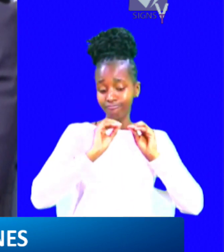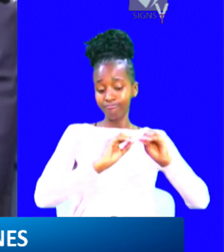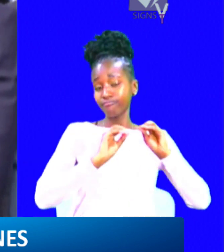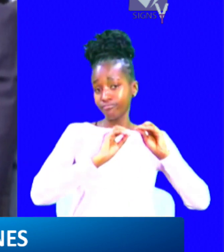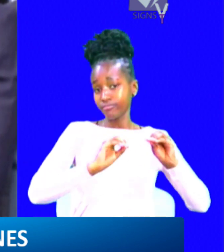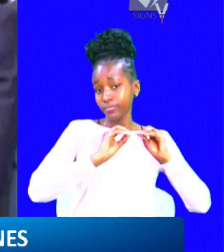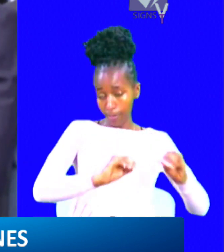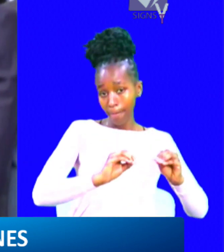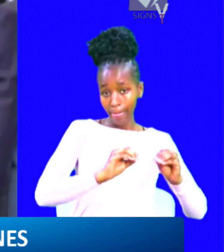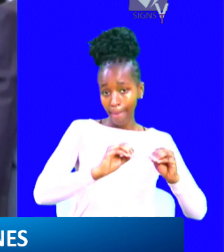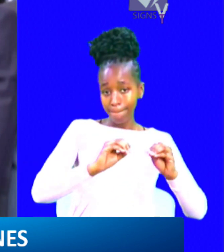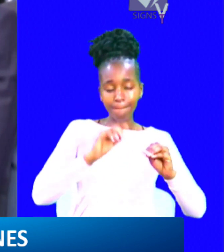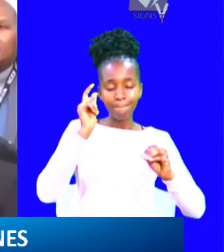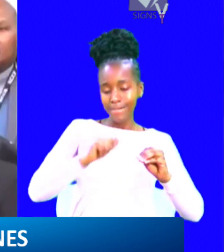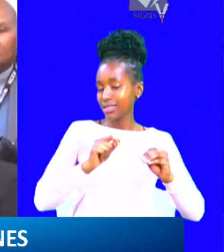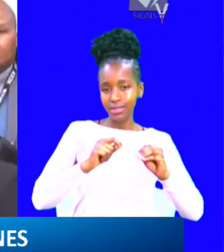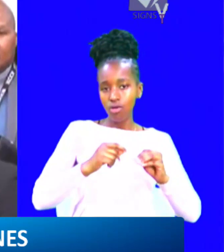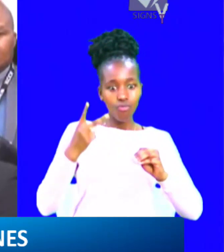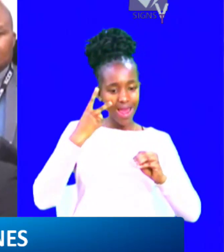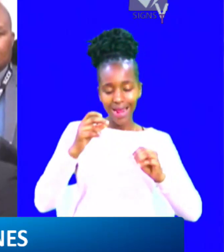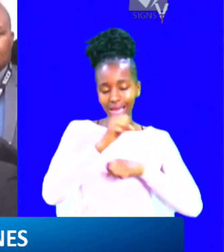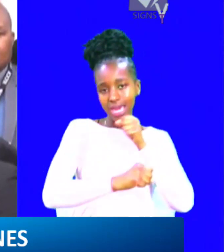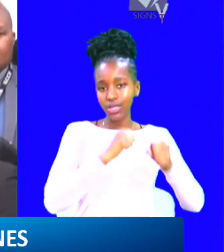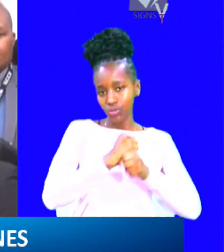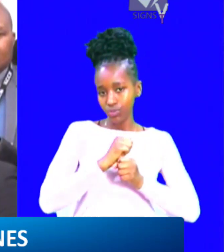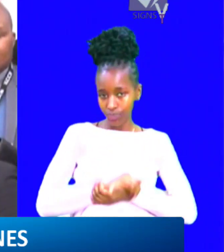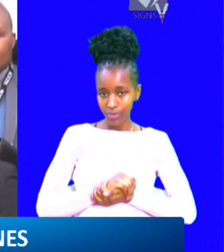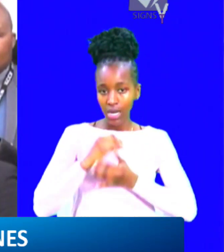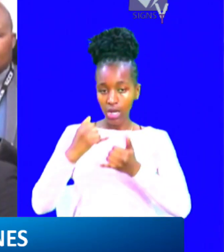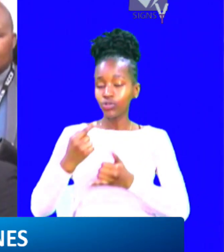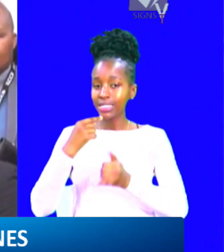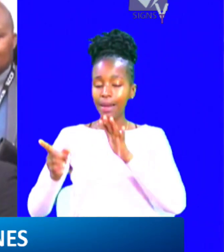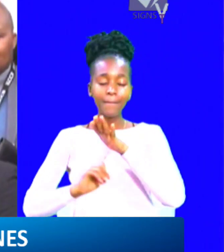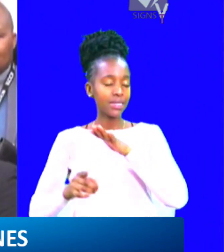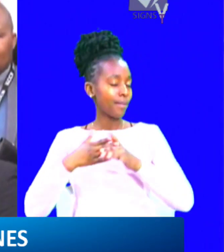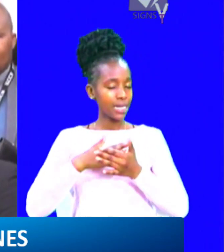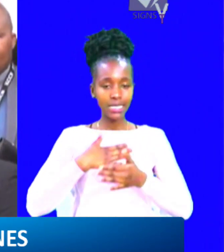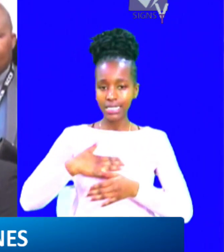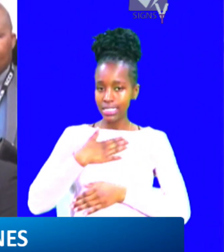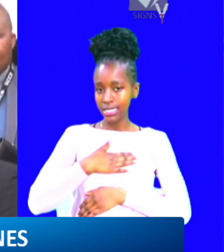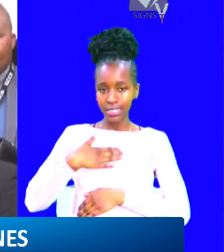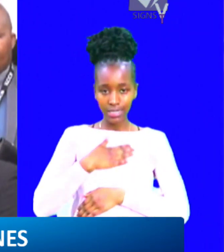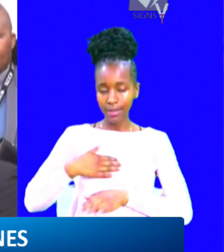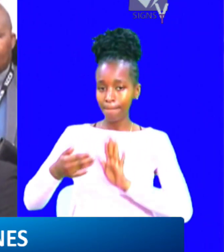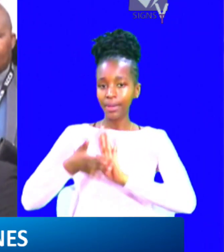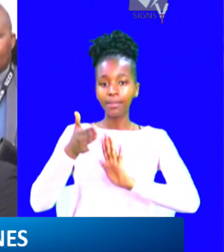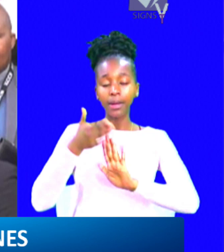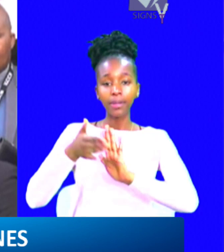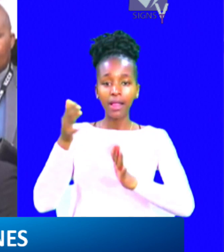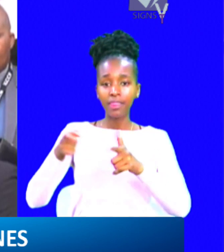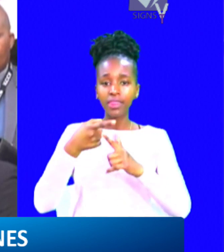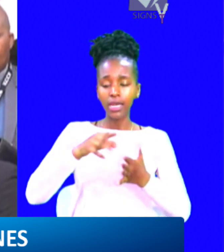be age appropriate. We urge that the ministry moves with speed and initiates the removal